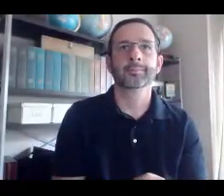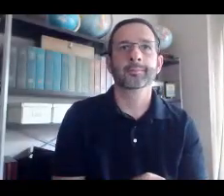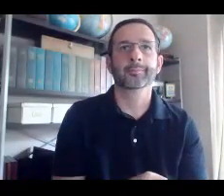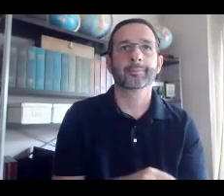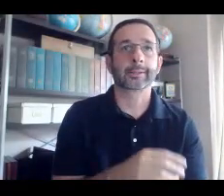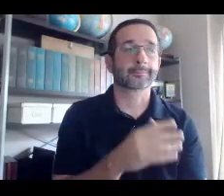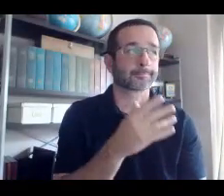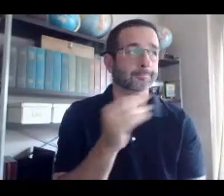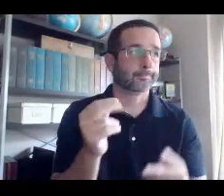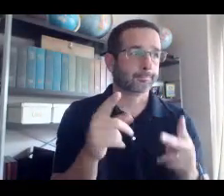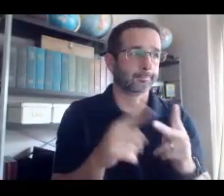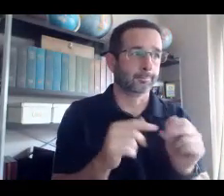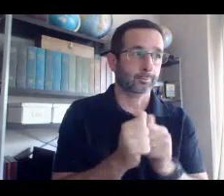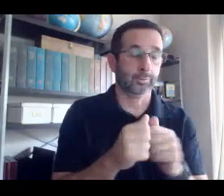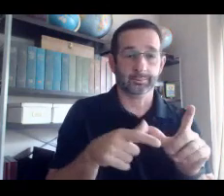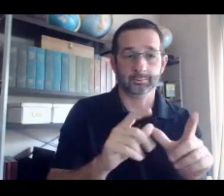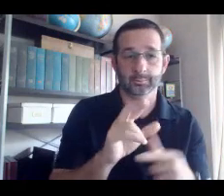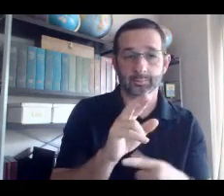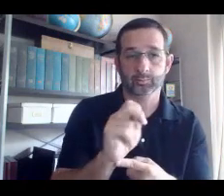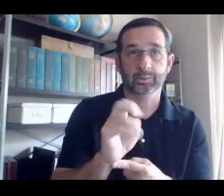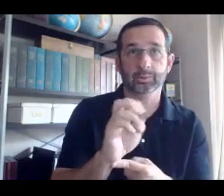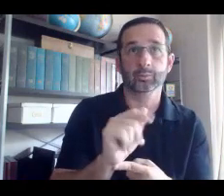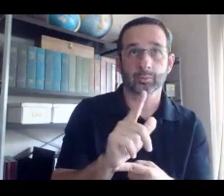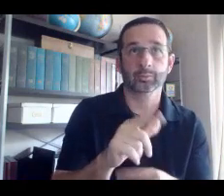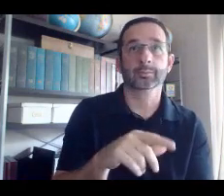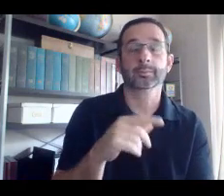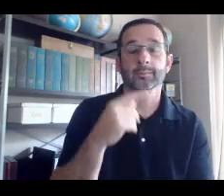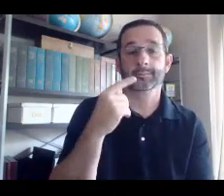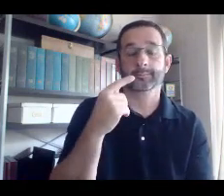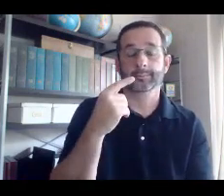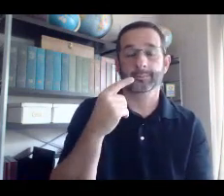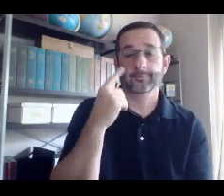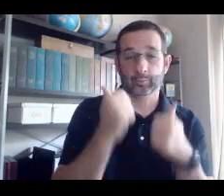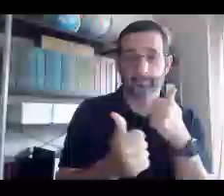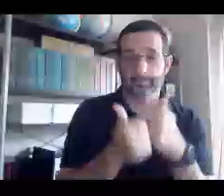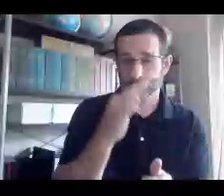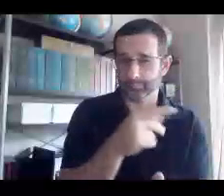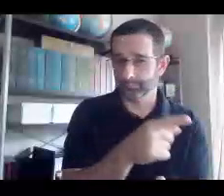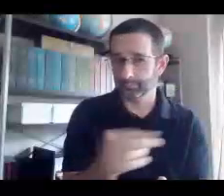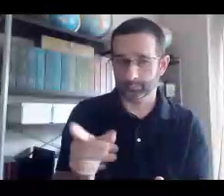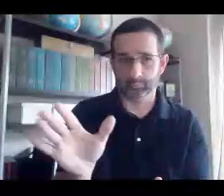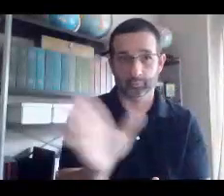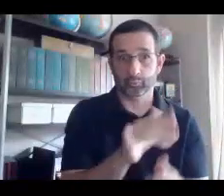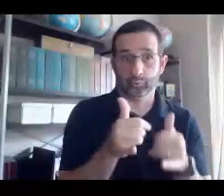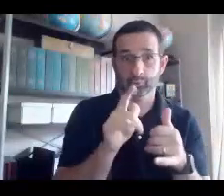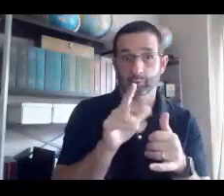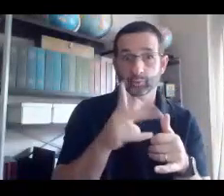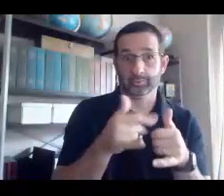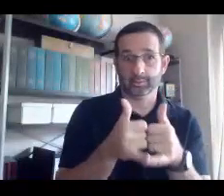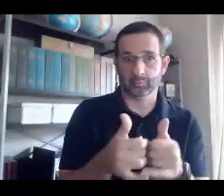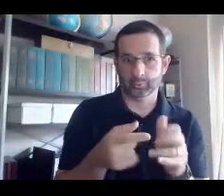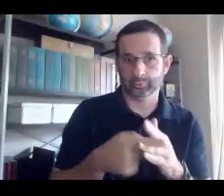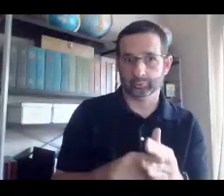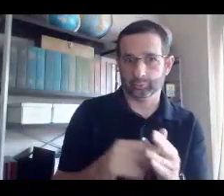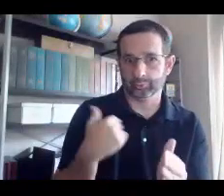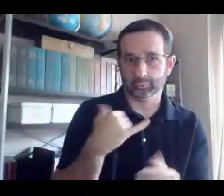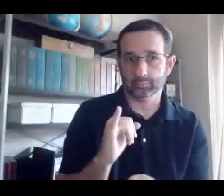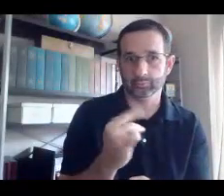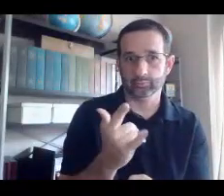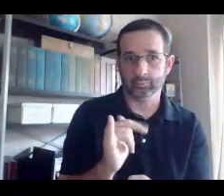is arriving to the correct destination. And with renewals, for most of you,